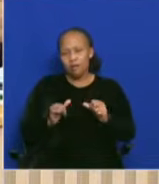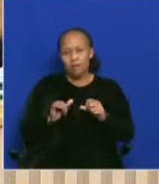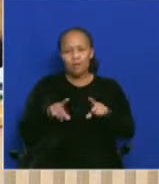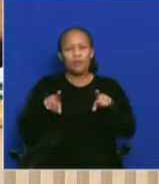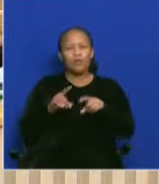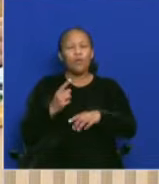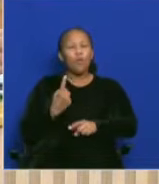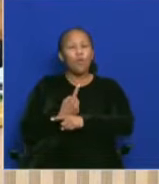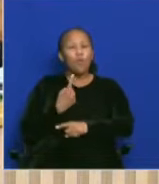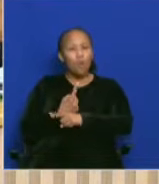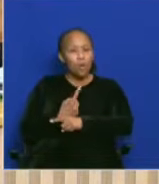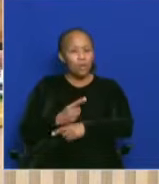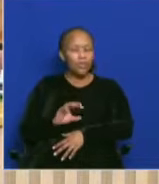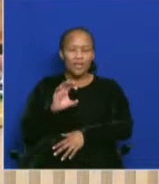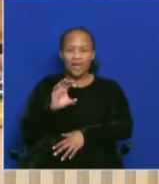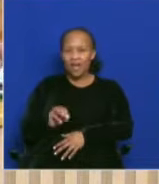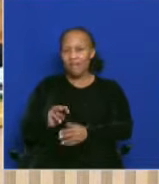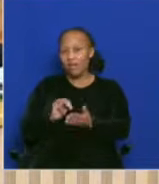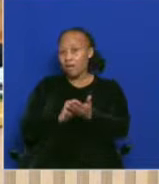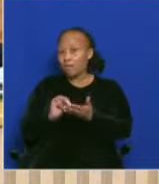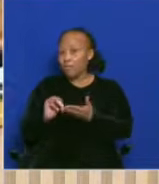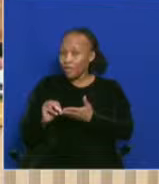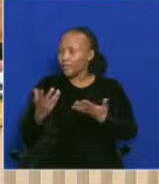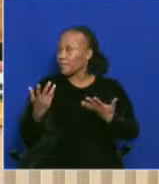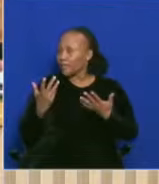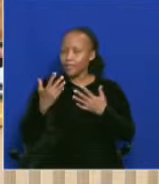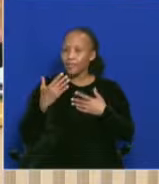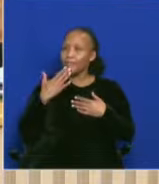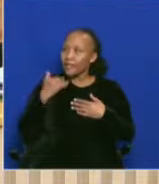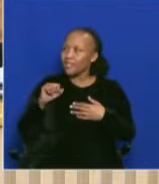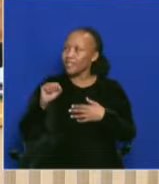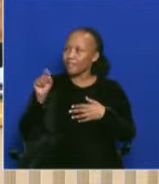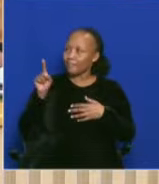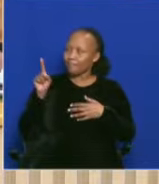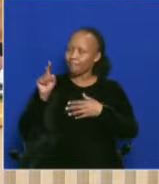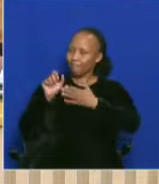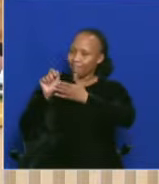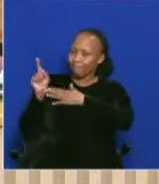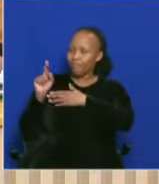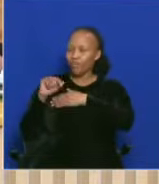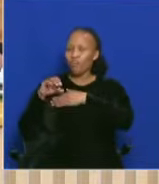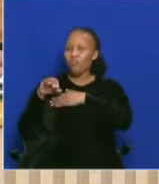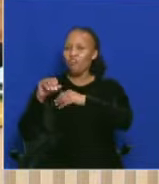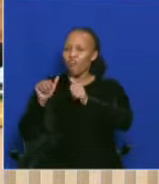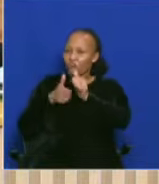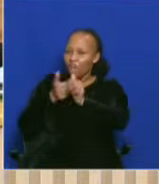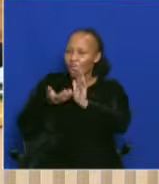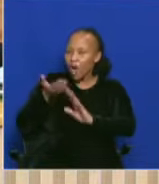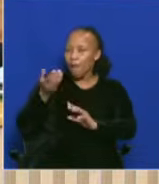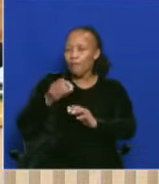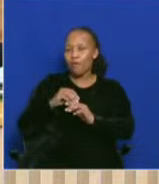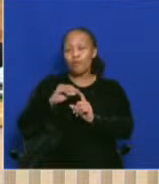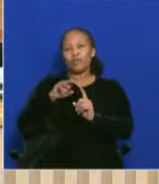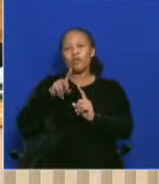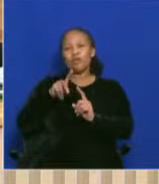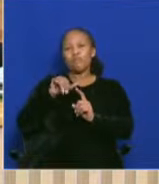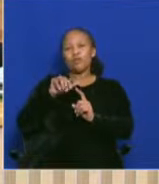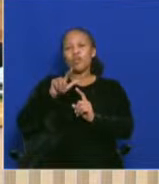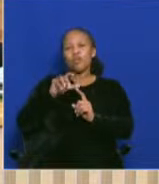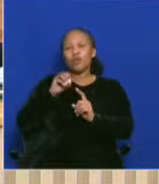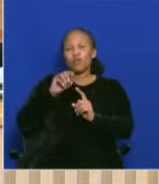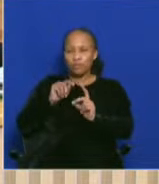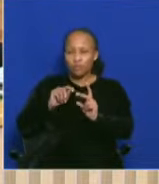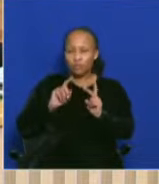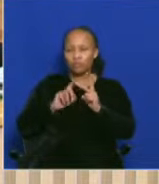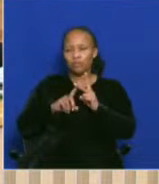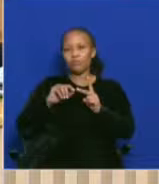Sayed, please can you follow up with pilot, follow up with Gen 1, please can we set a meeting? General Khan facilitates and